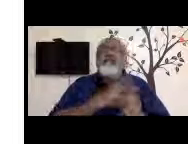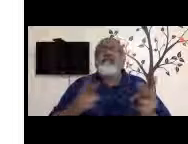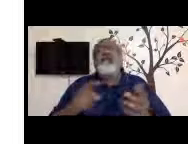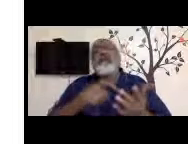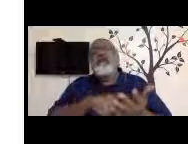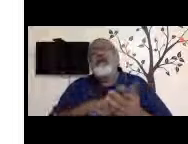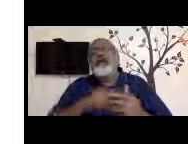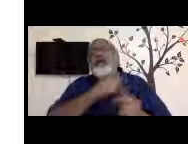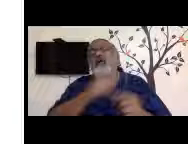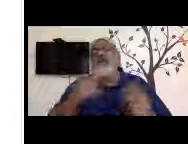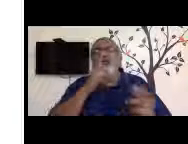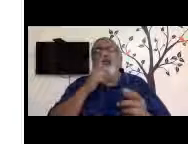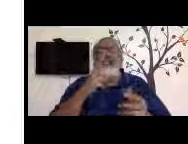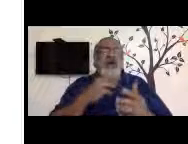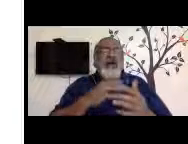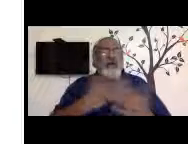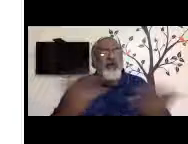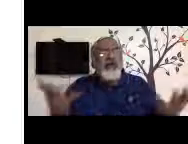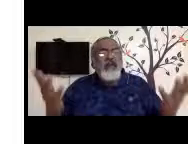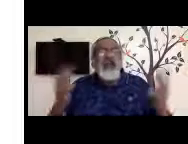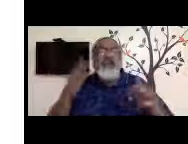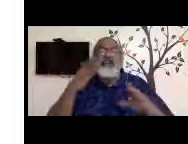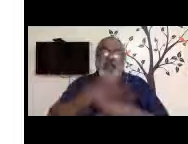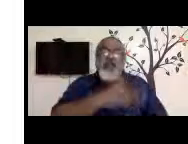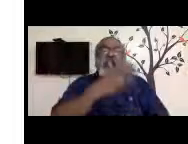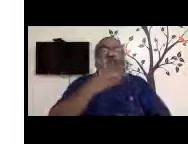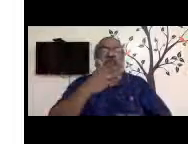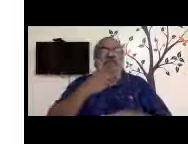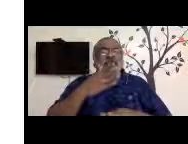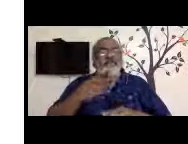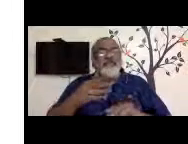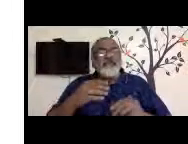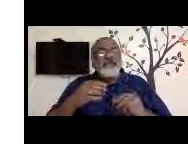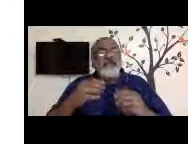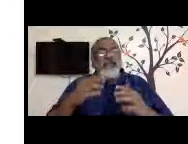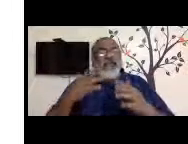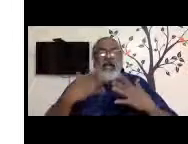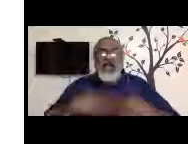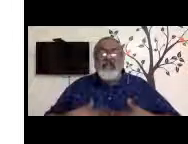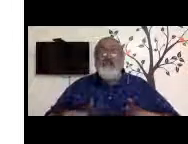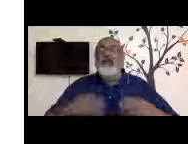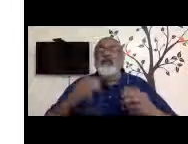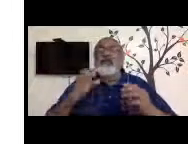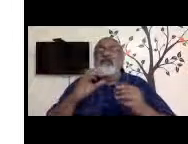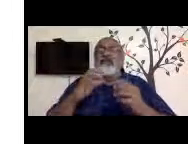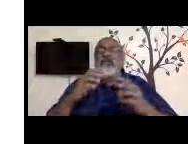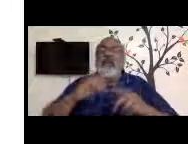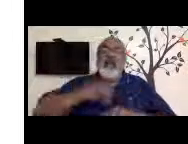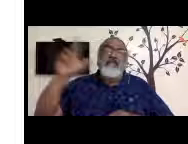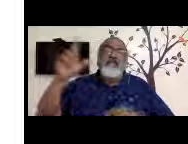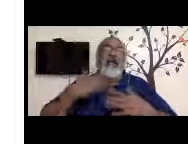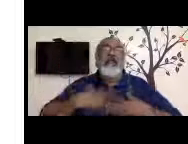people whoever get into injuries or any chronic health condition or